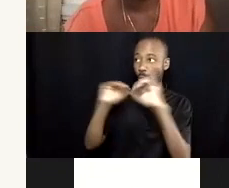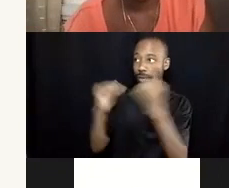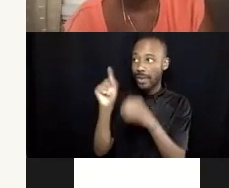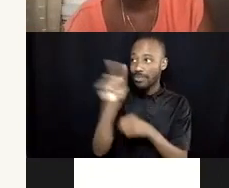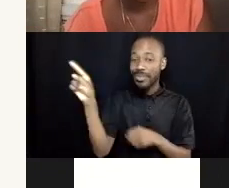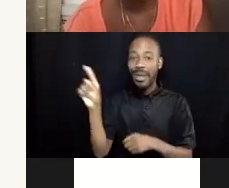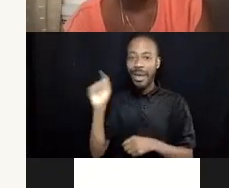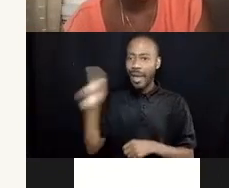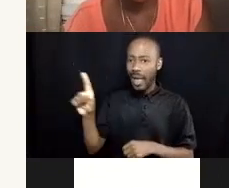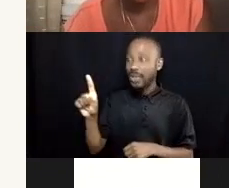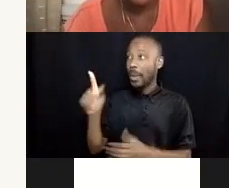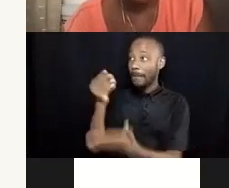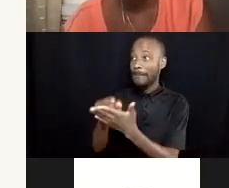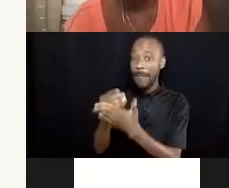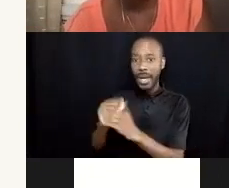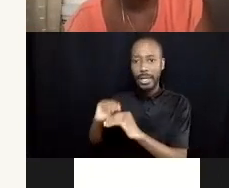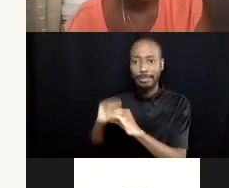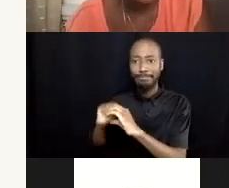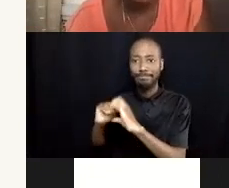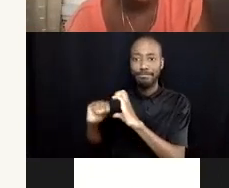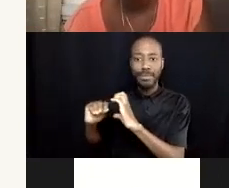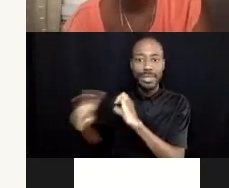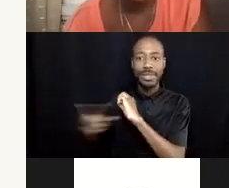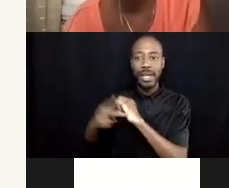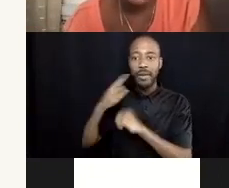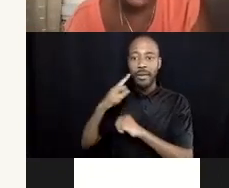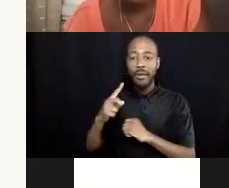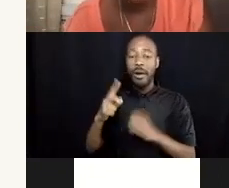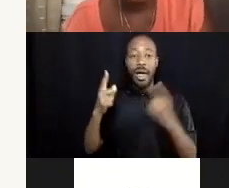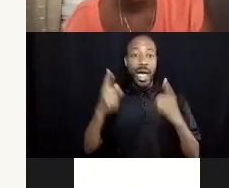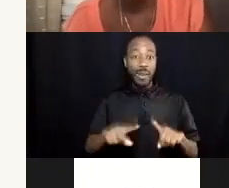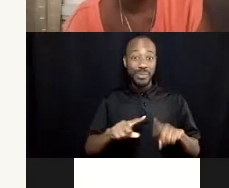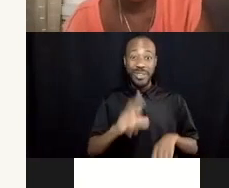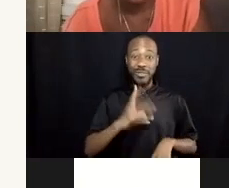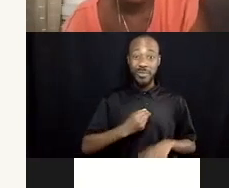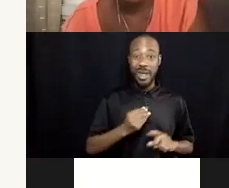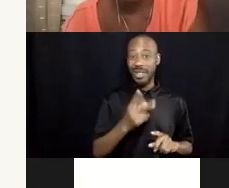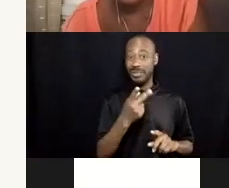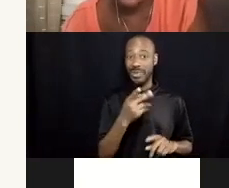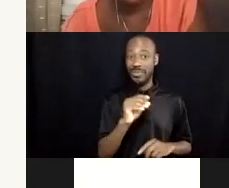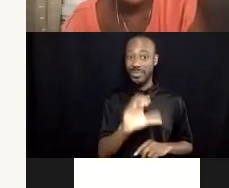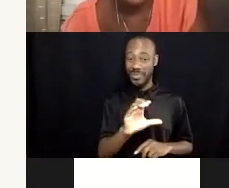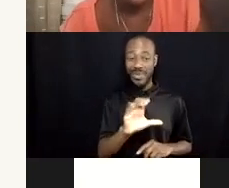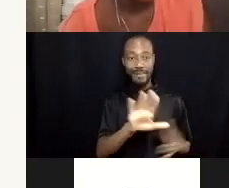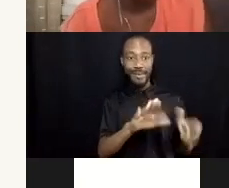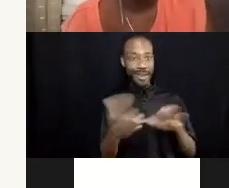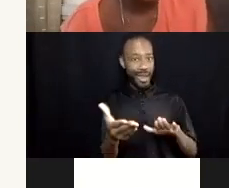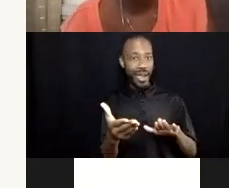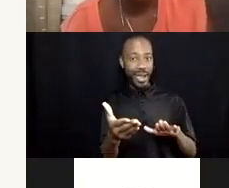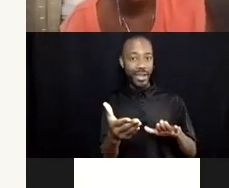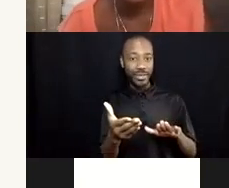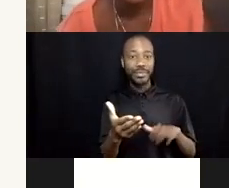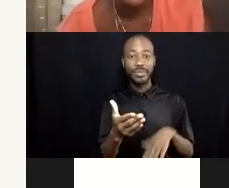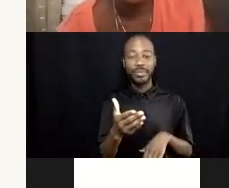put money away for funds for when trans people of color die. One of the things that we've realized that